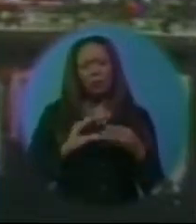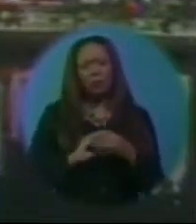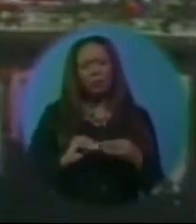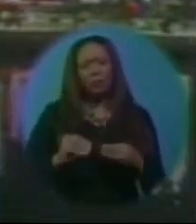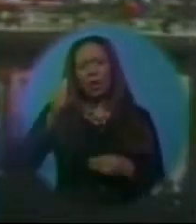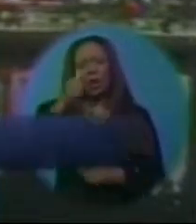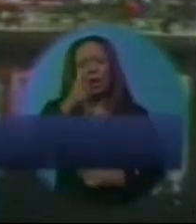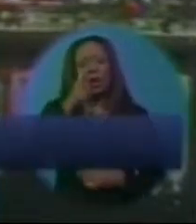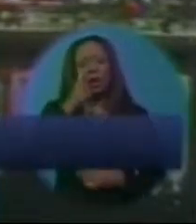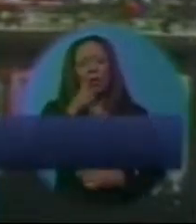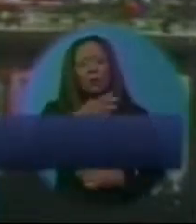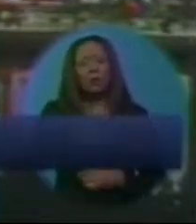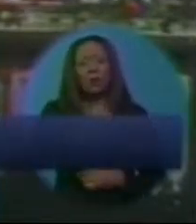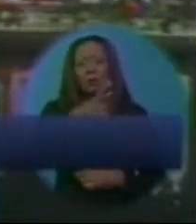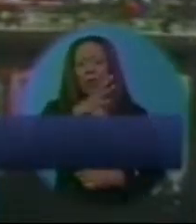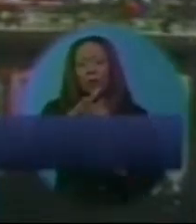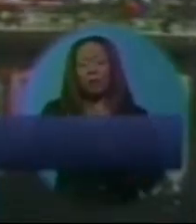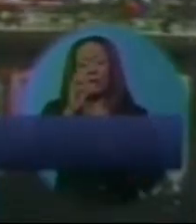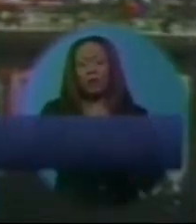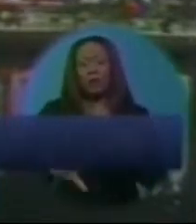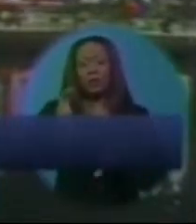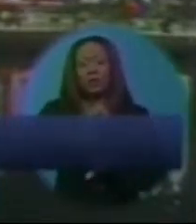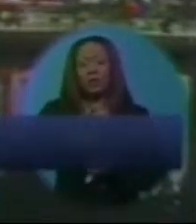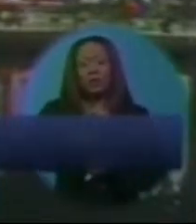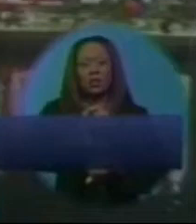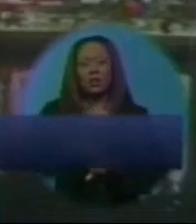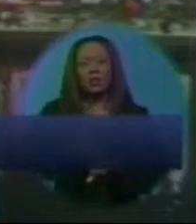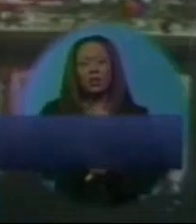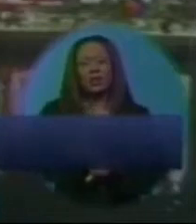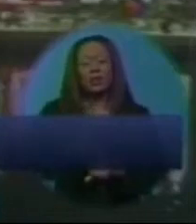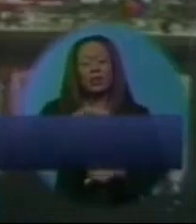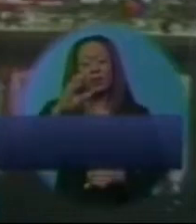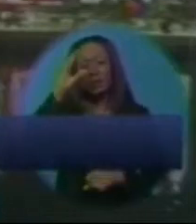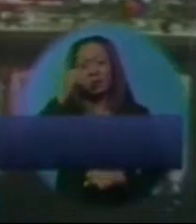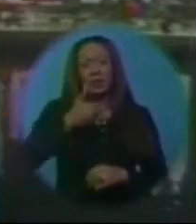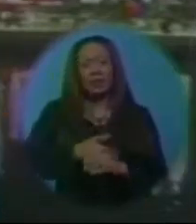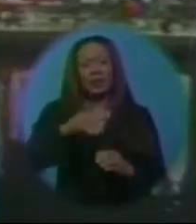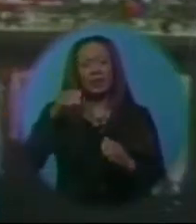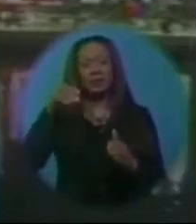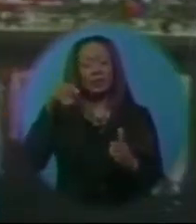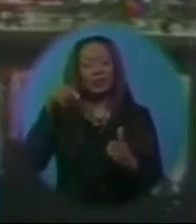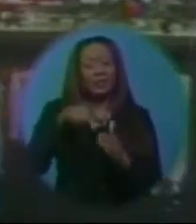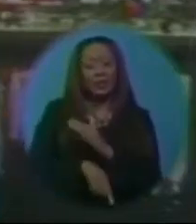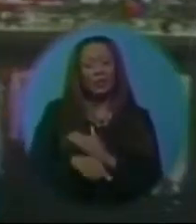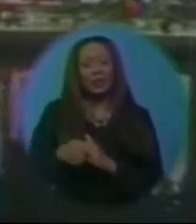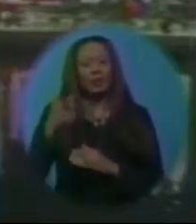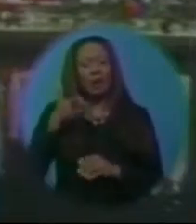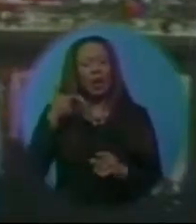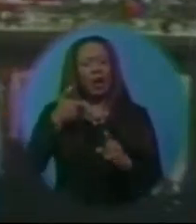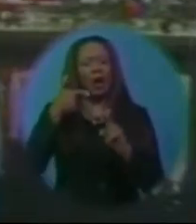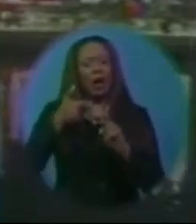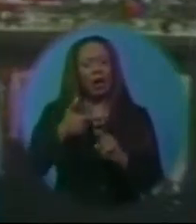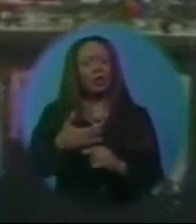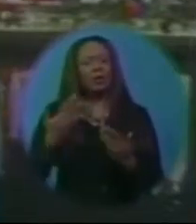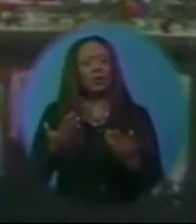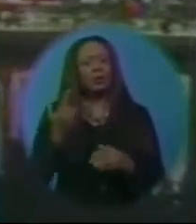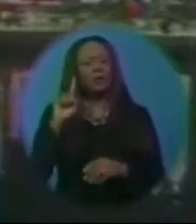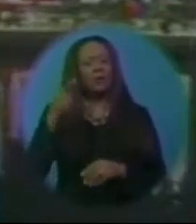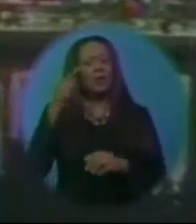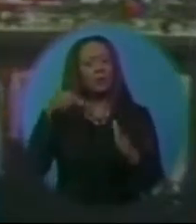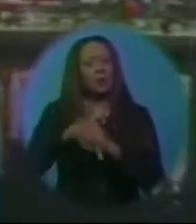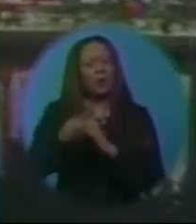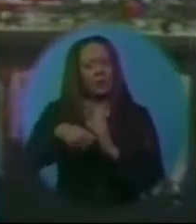heartbroken at the loss of her second son to gun violence. It's the first murder of the year. Kareem Smith has the